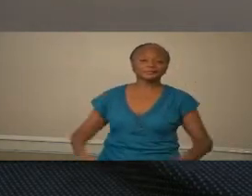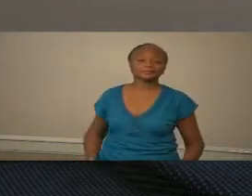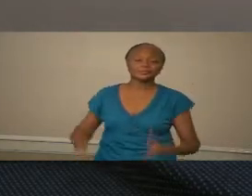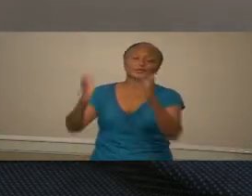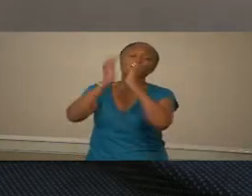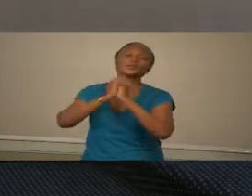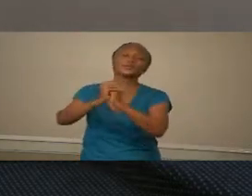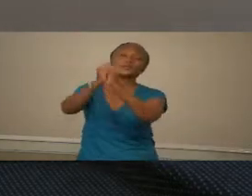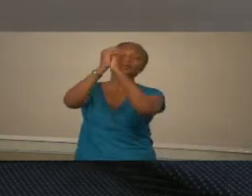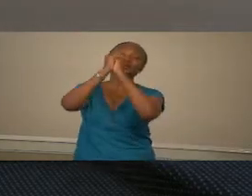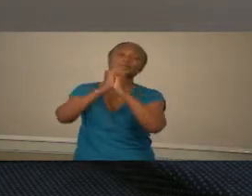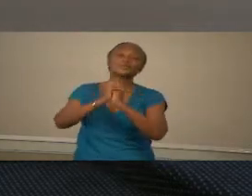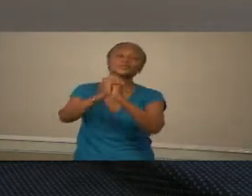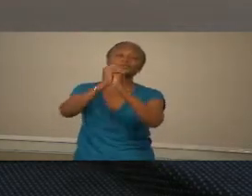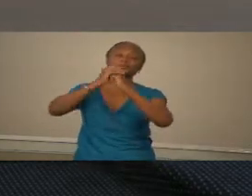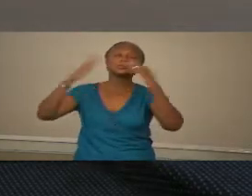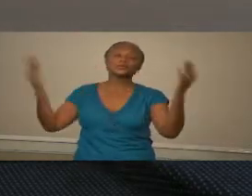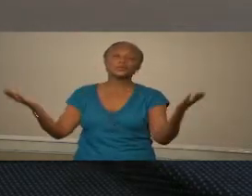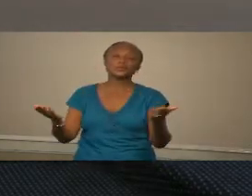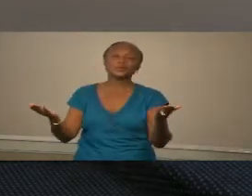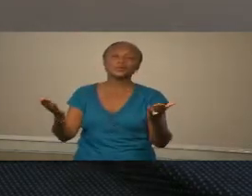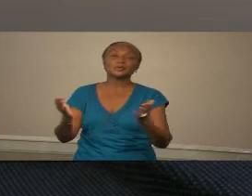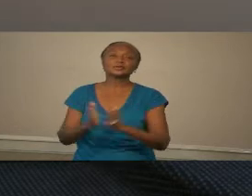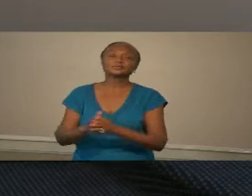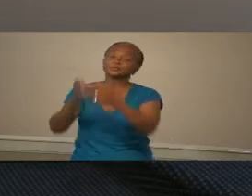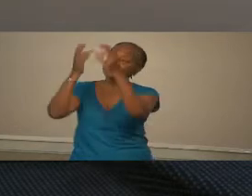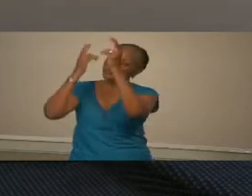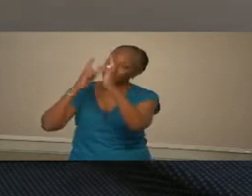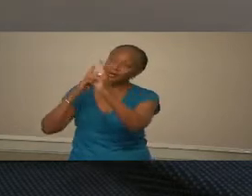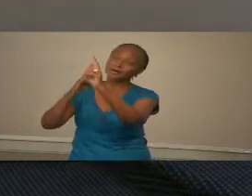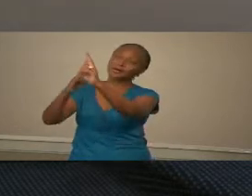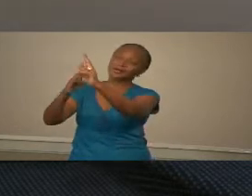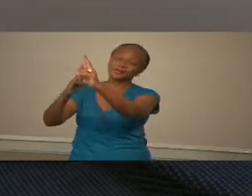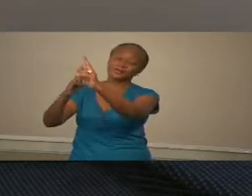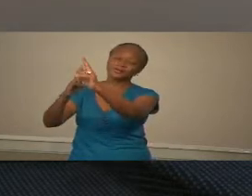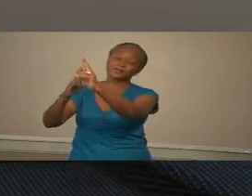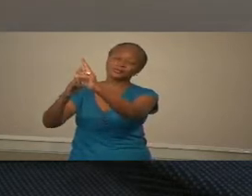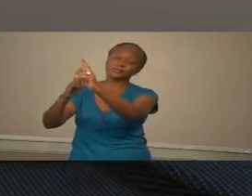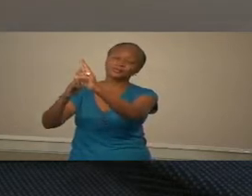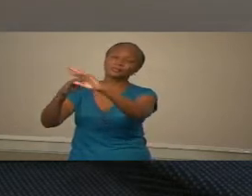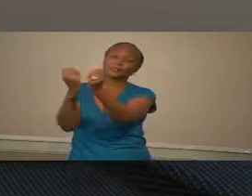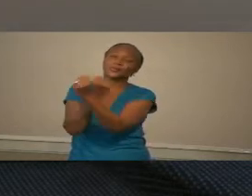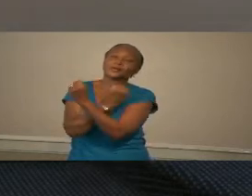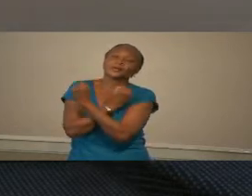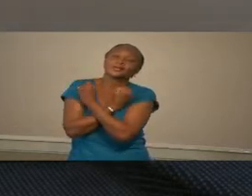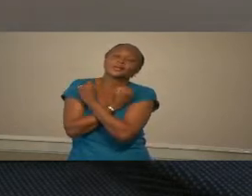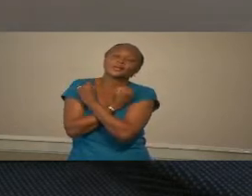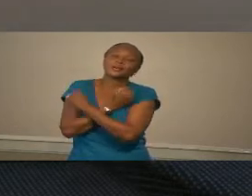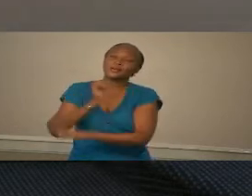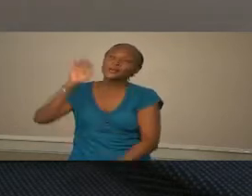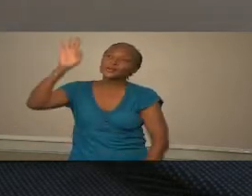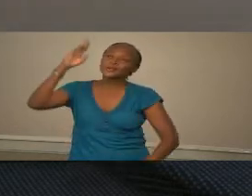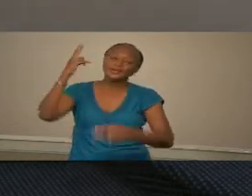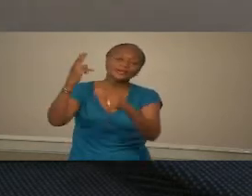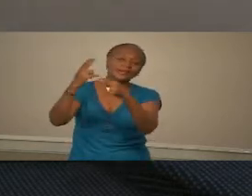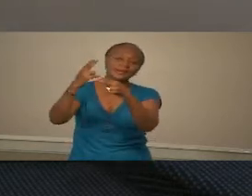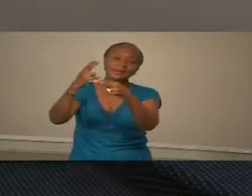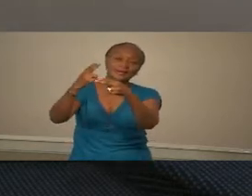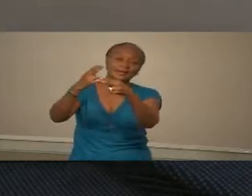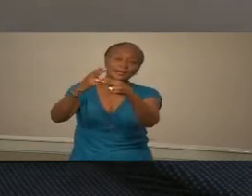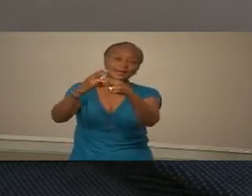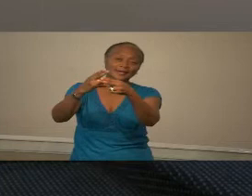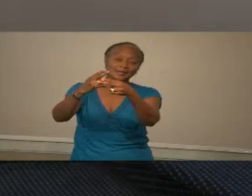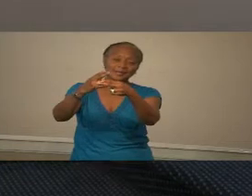Worship you in this place. We honor you. We bless your name.